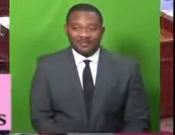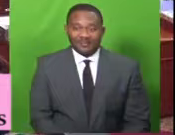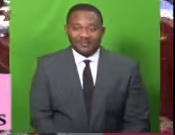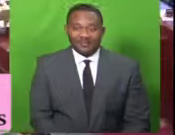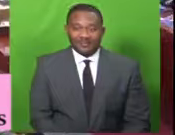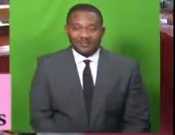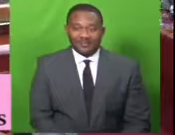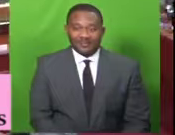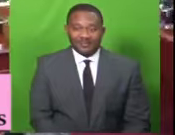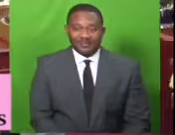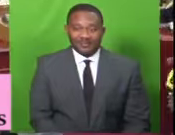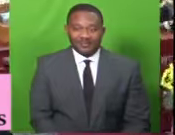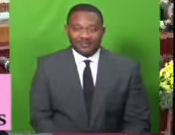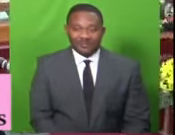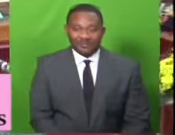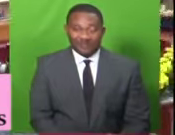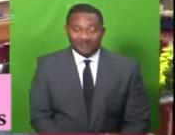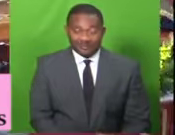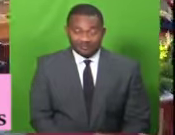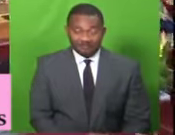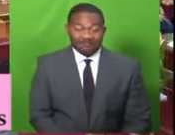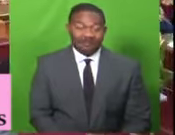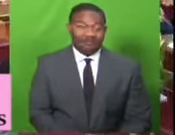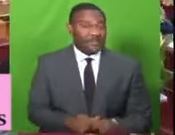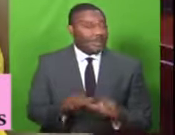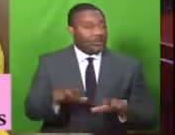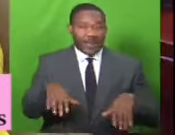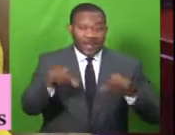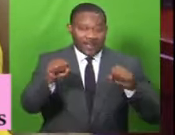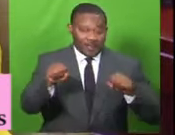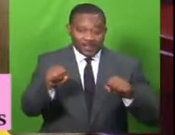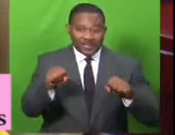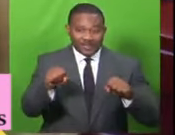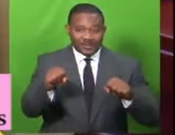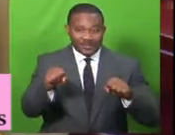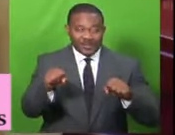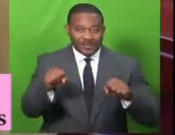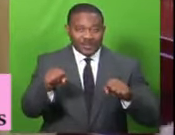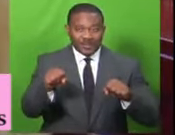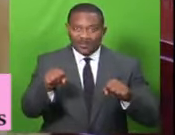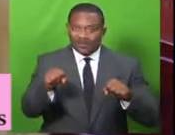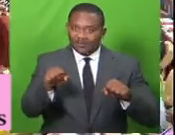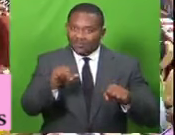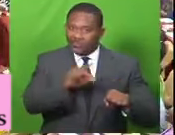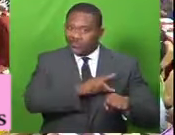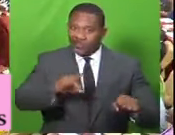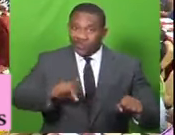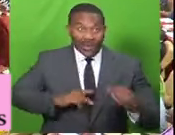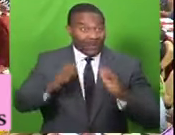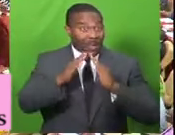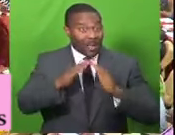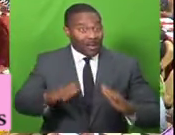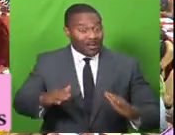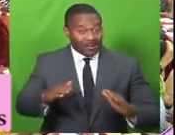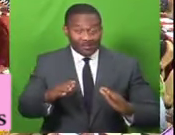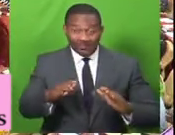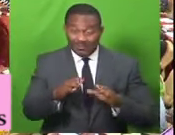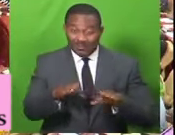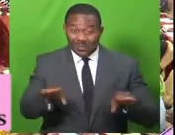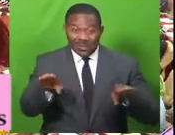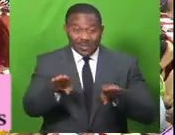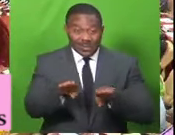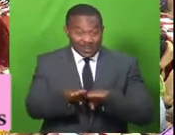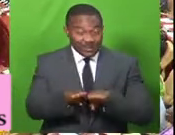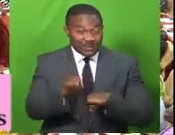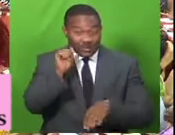The ayes have it. The motion is adopted. The House is accordingly